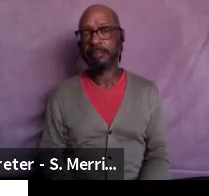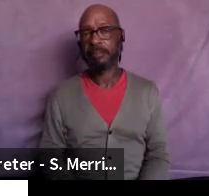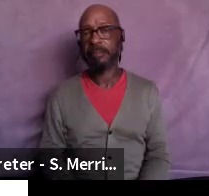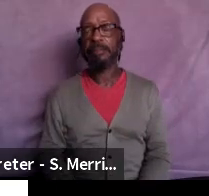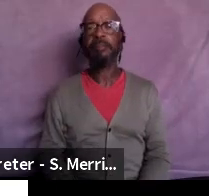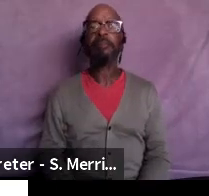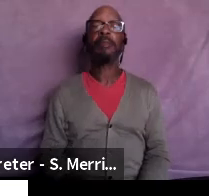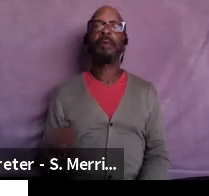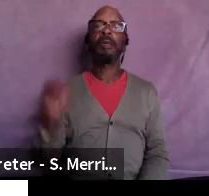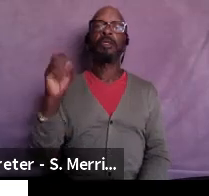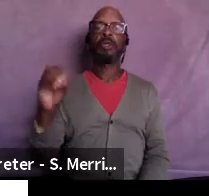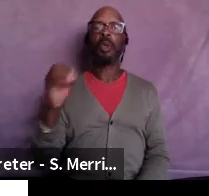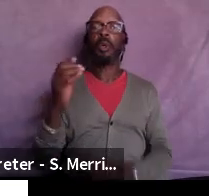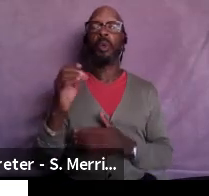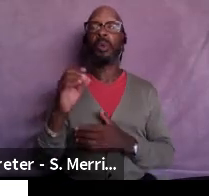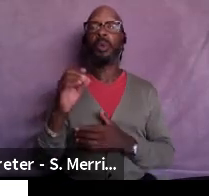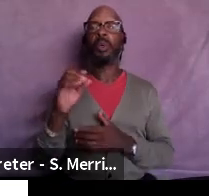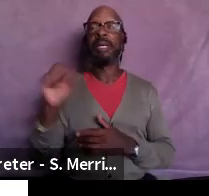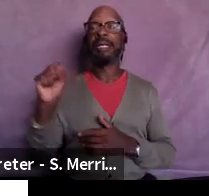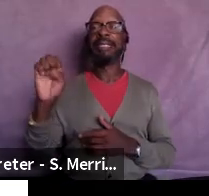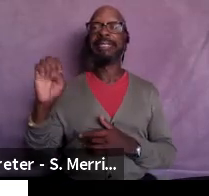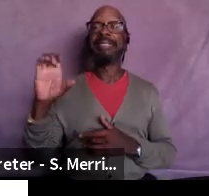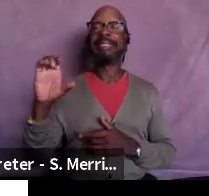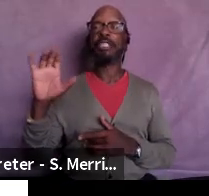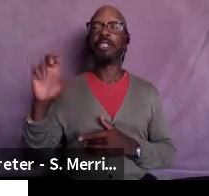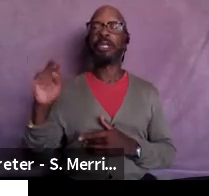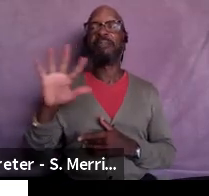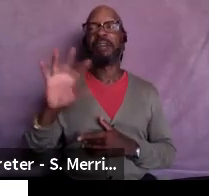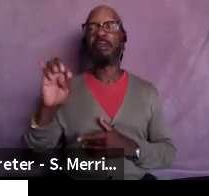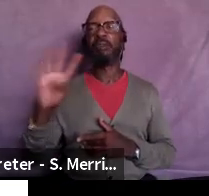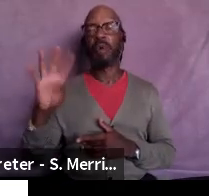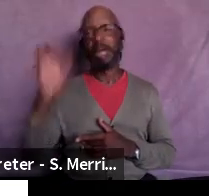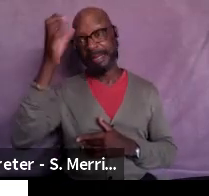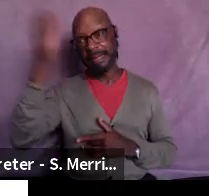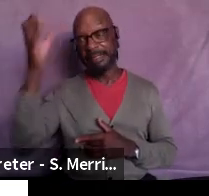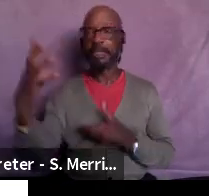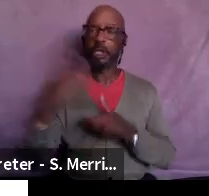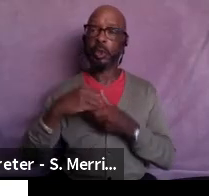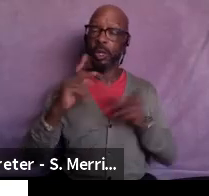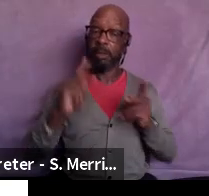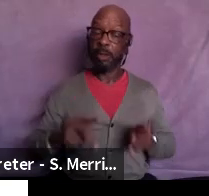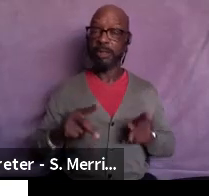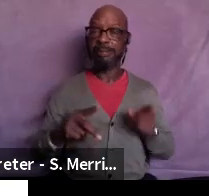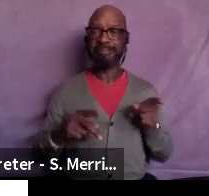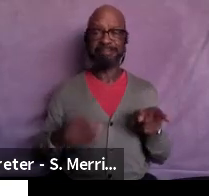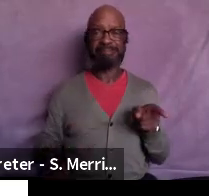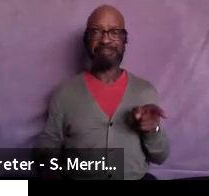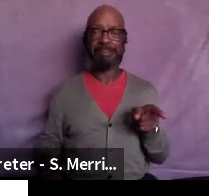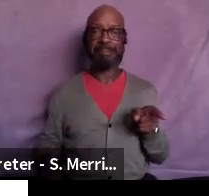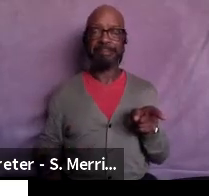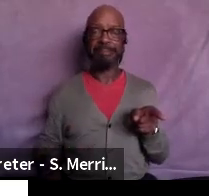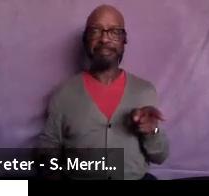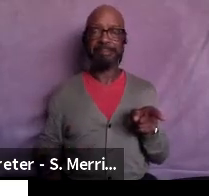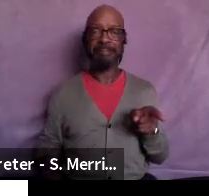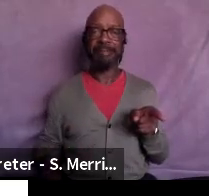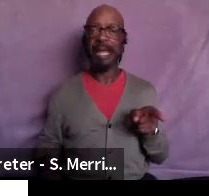So some Section 504 concepts include that a person shall not be